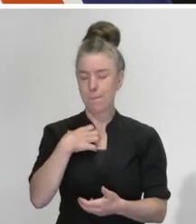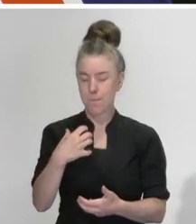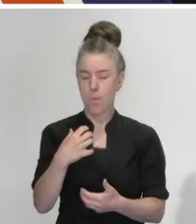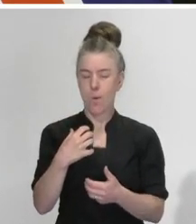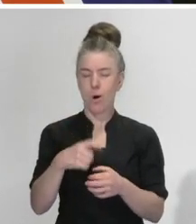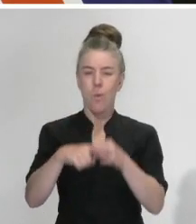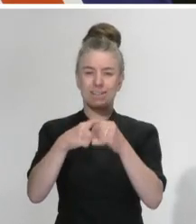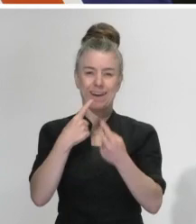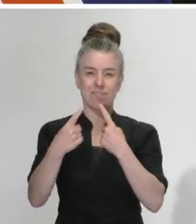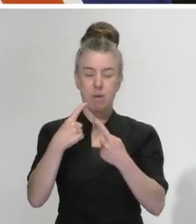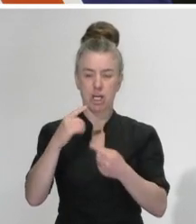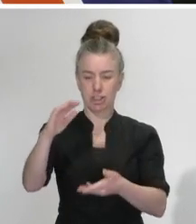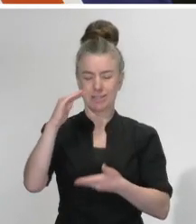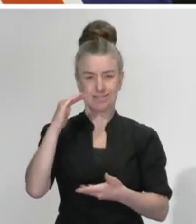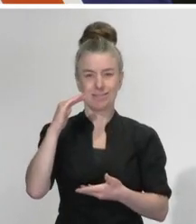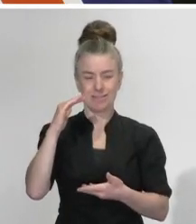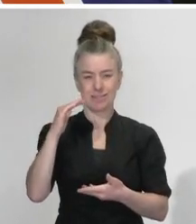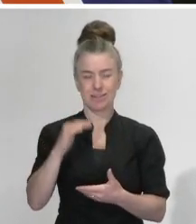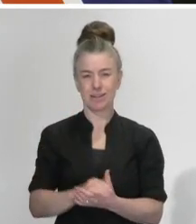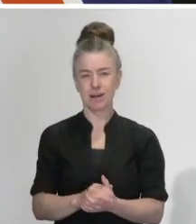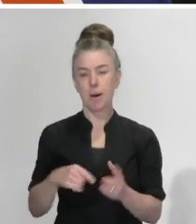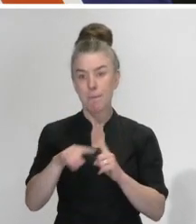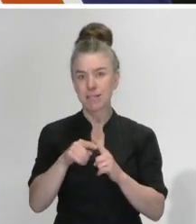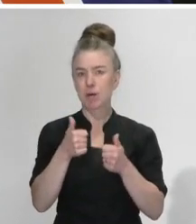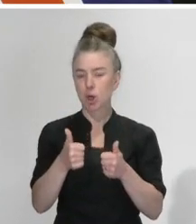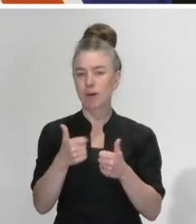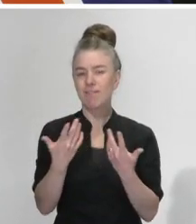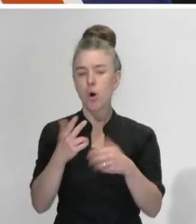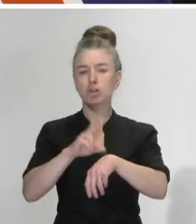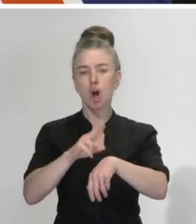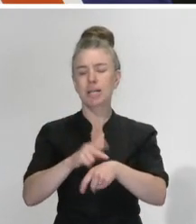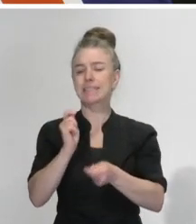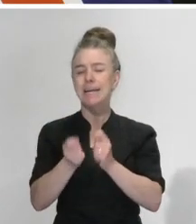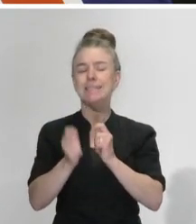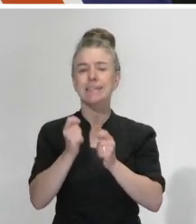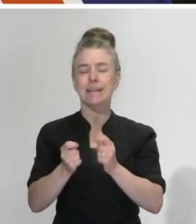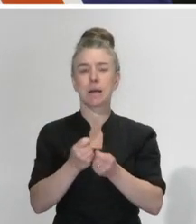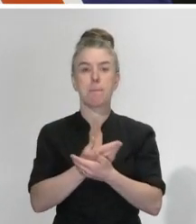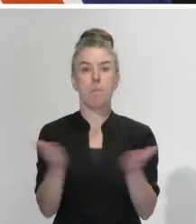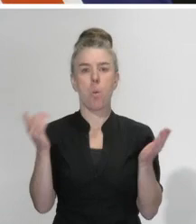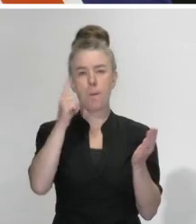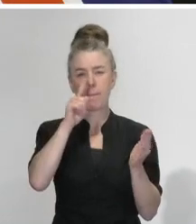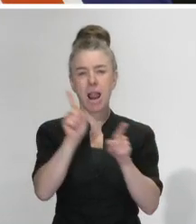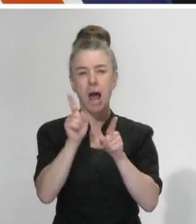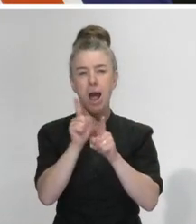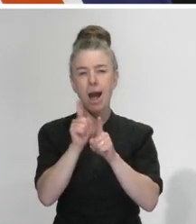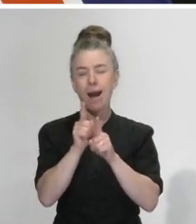also be the point of doing some more population-wide testing as part of our surveillance to determine